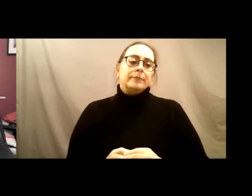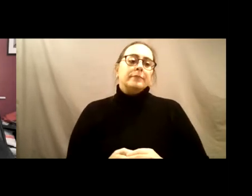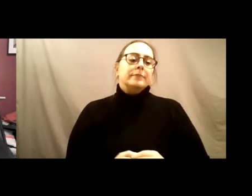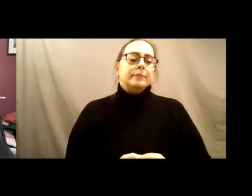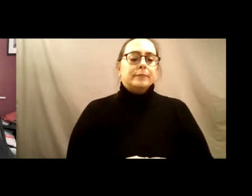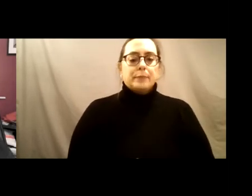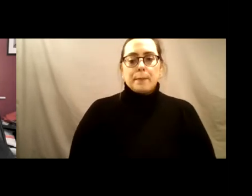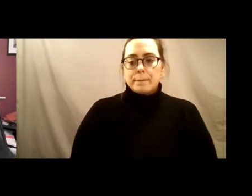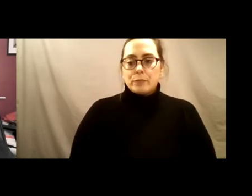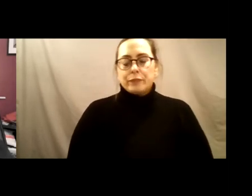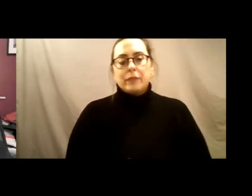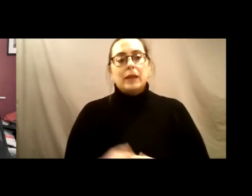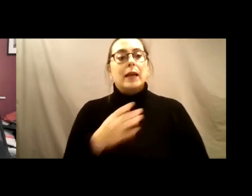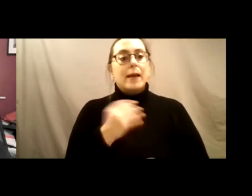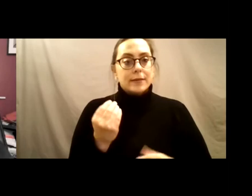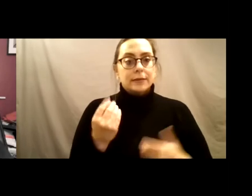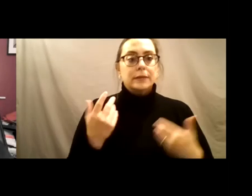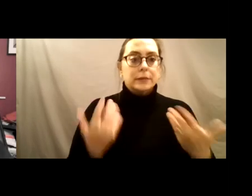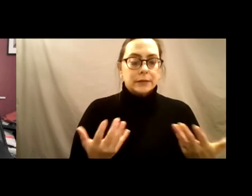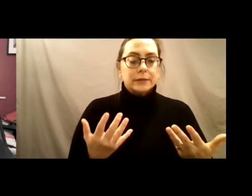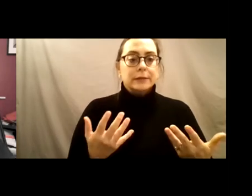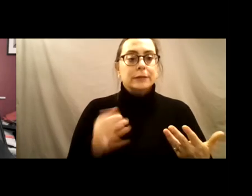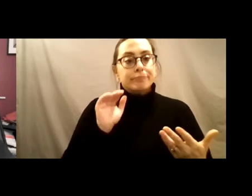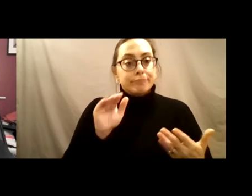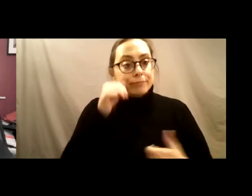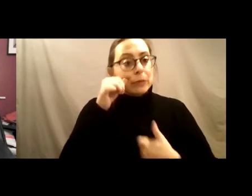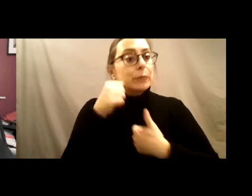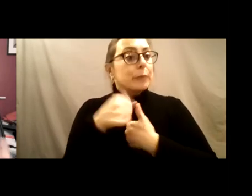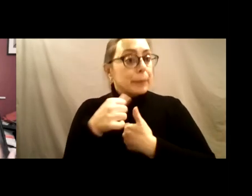And again, reminders that